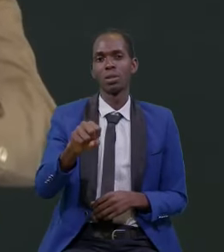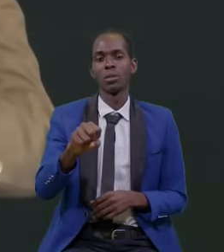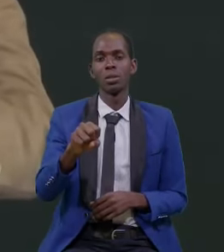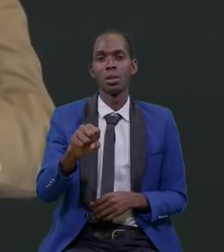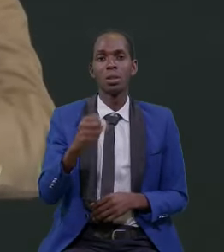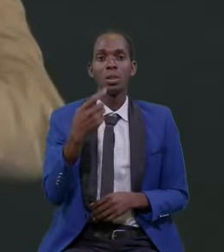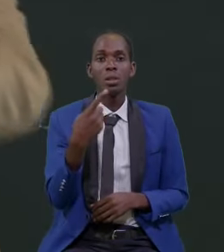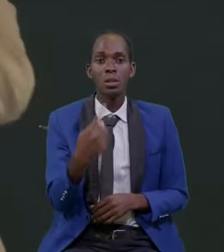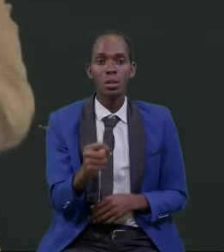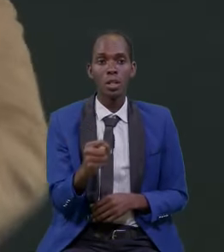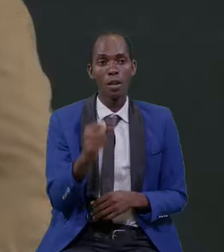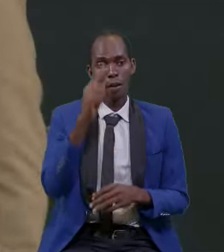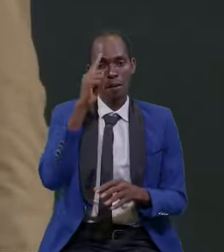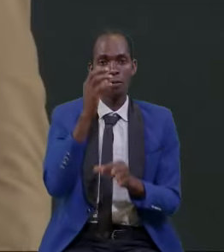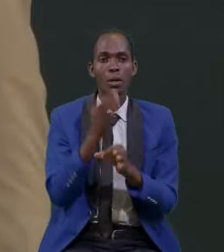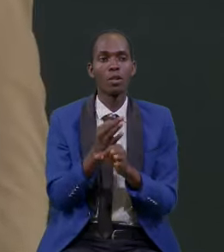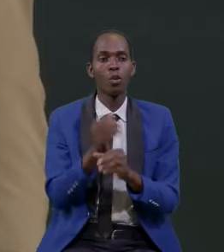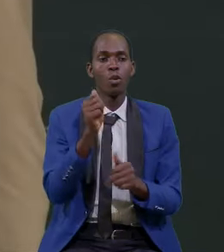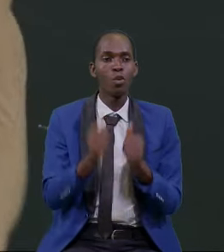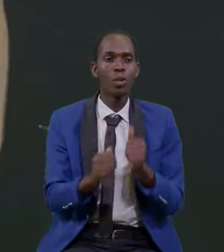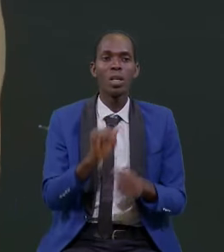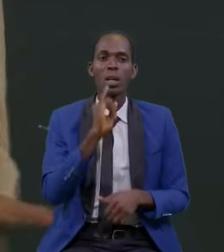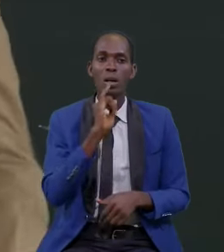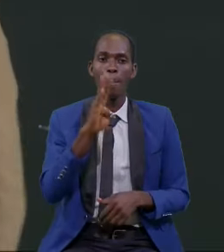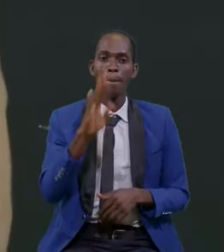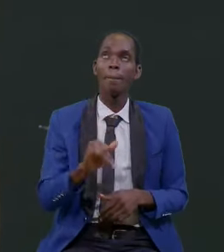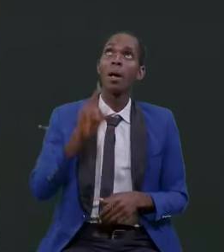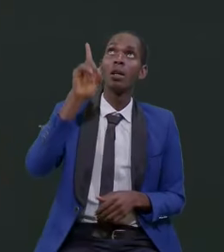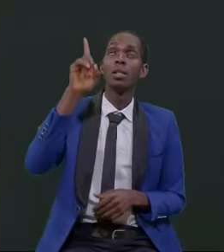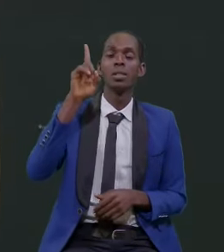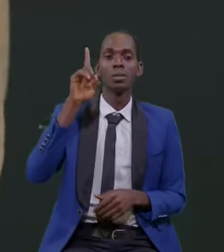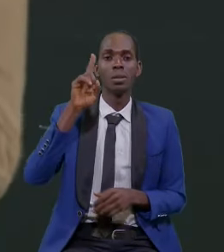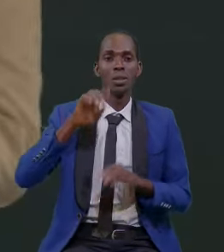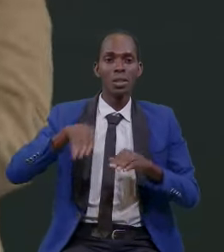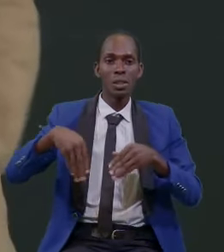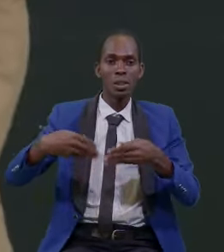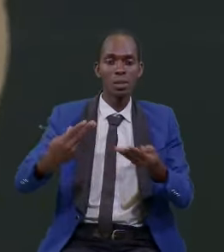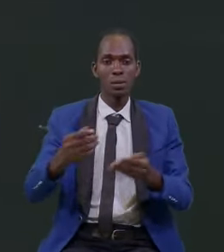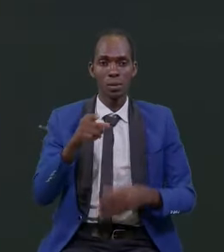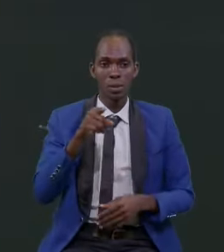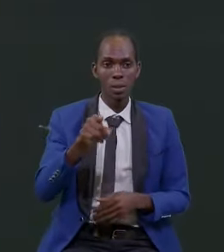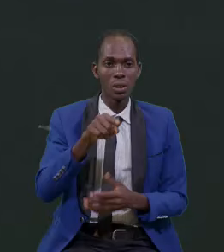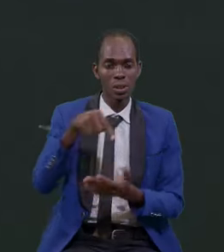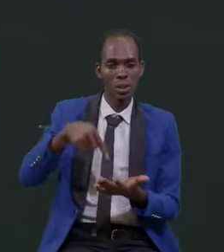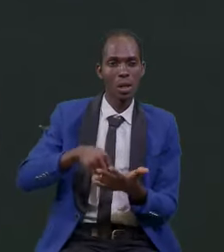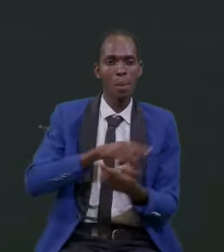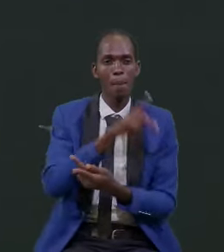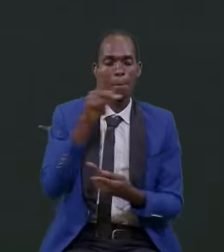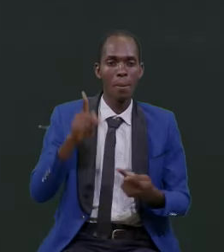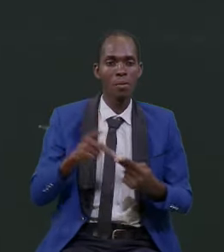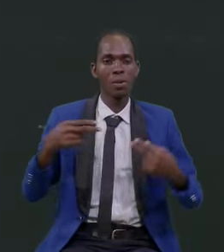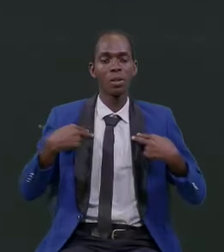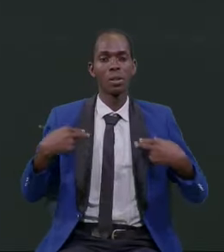the faith, which is by him, has given him this perfect